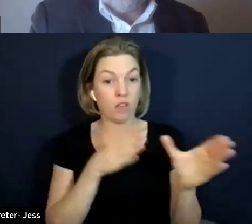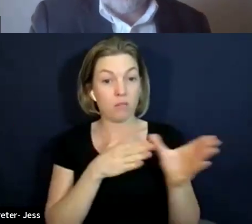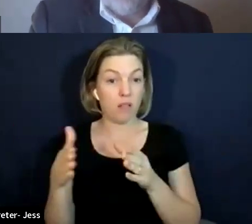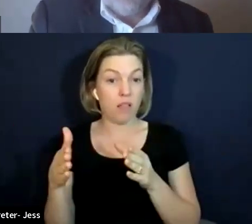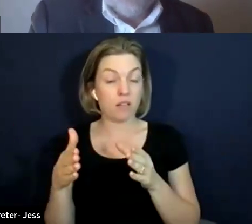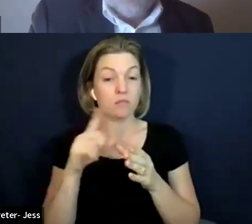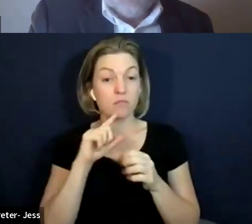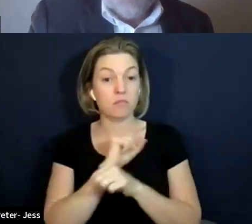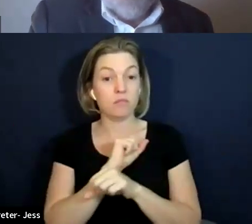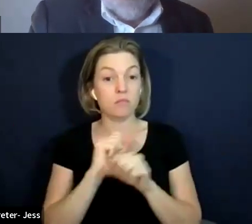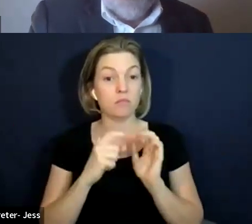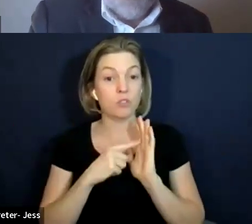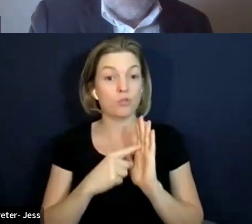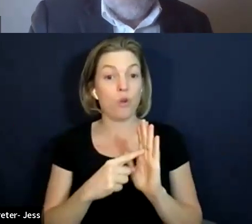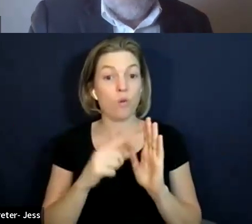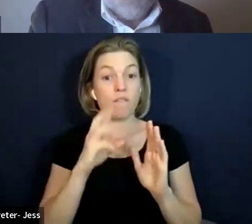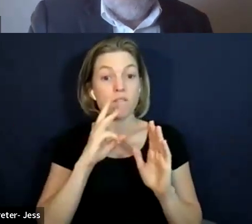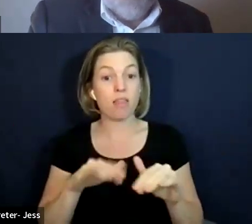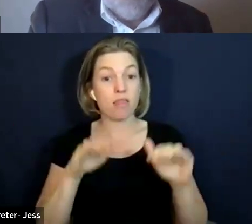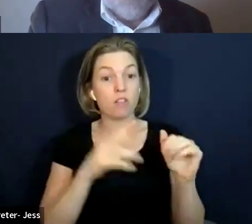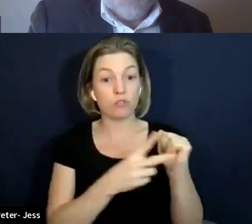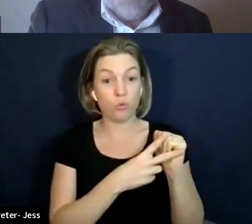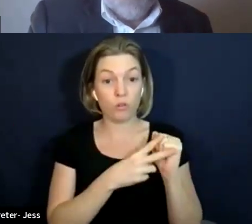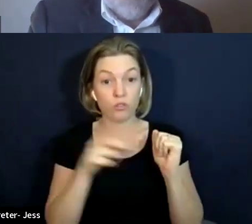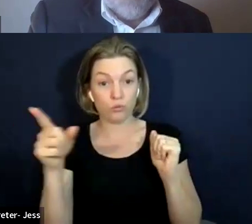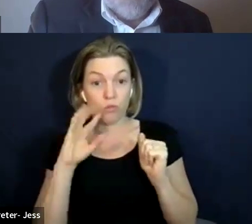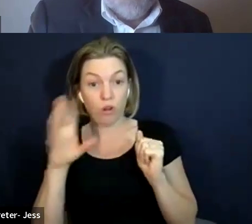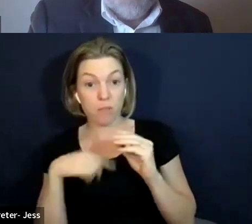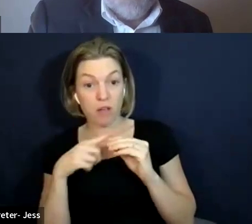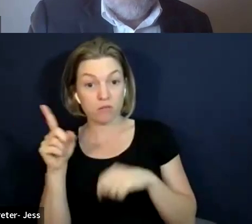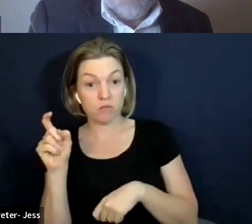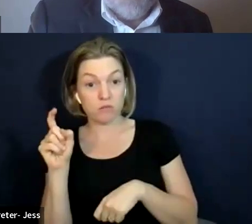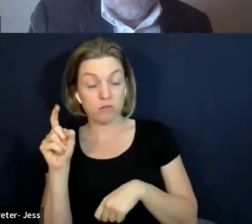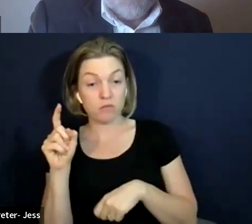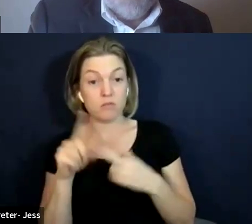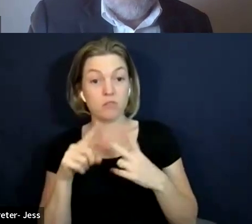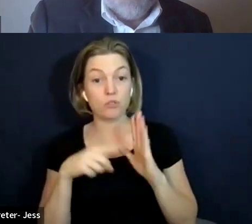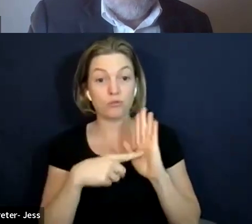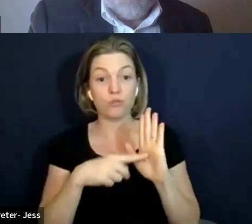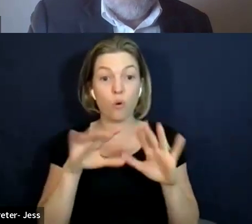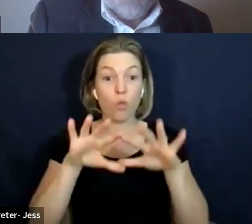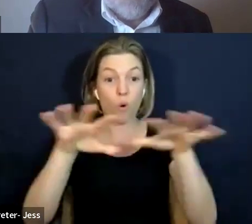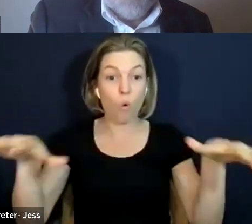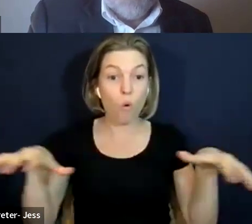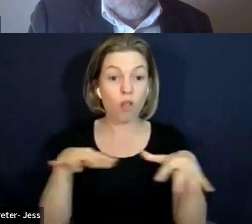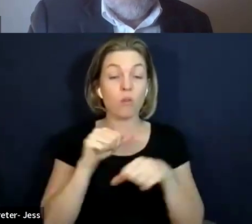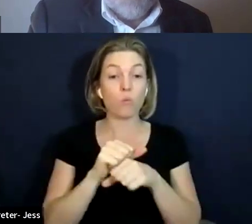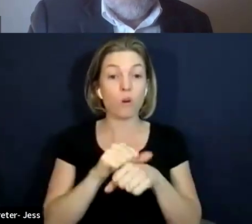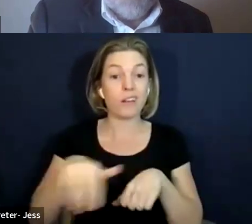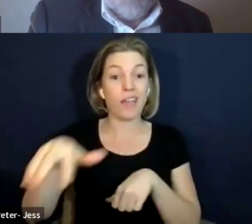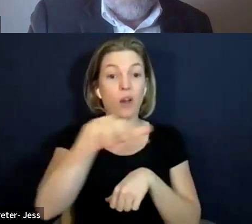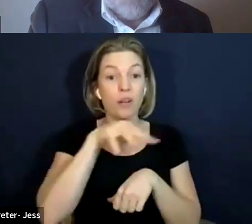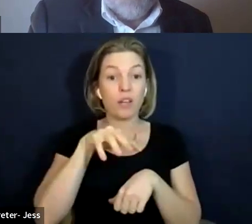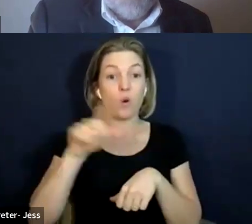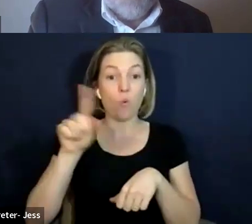actually show the flood storage you mentioned? And does it show the entire working area around the